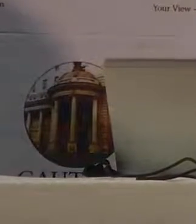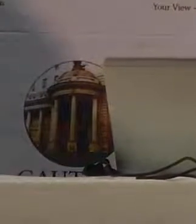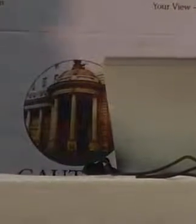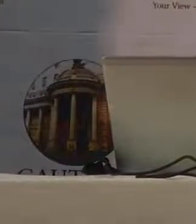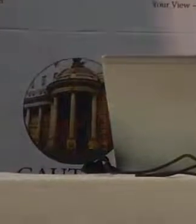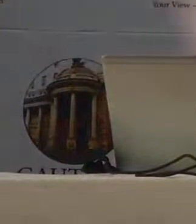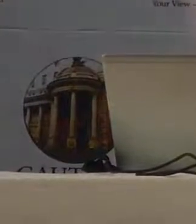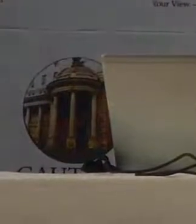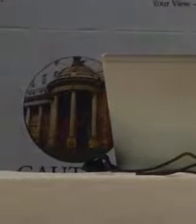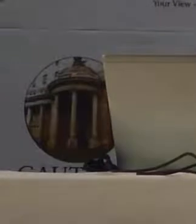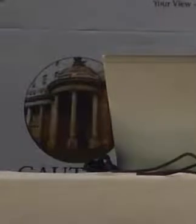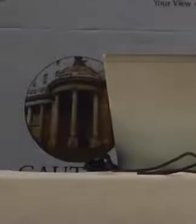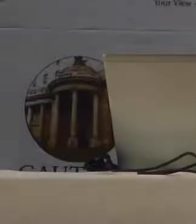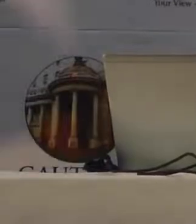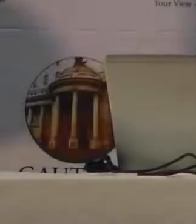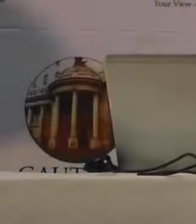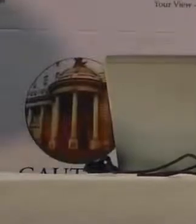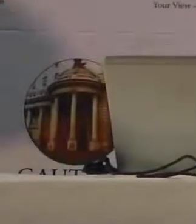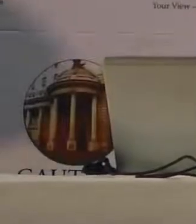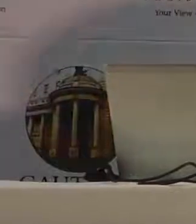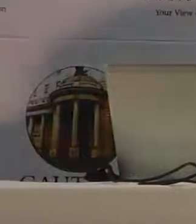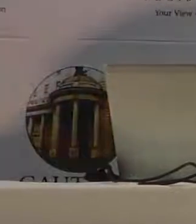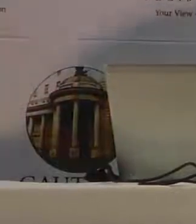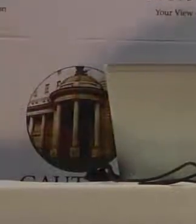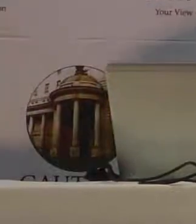So what I suggest we do